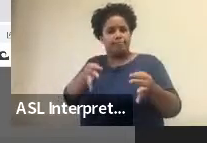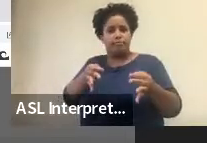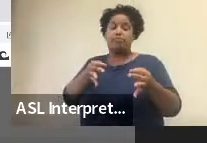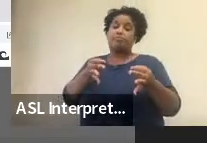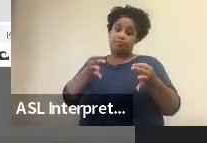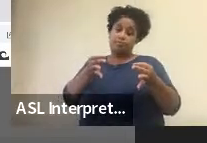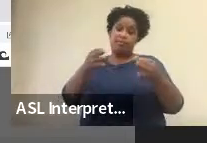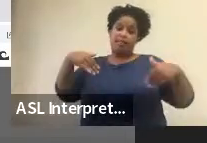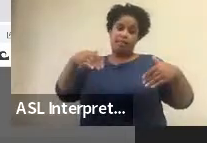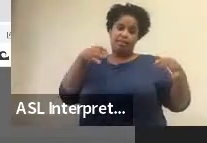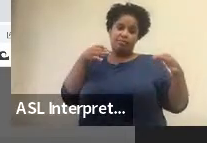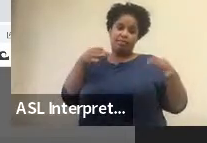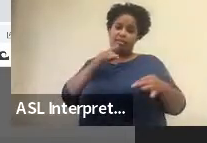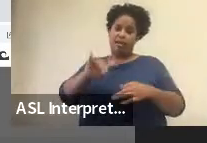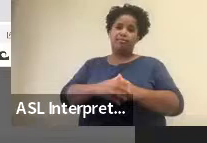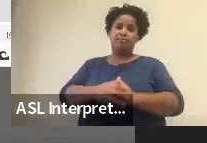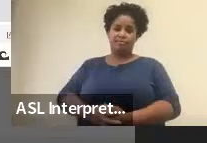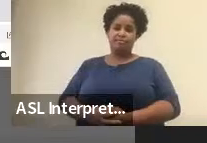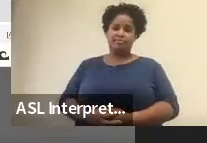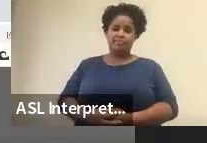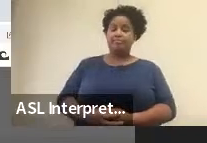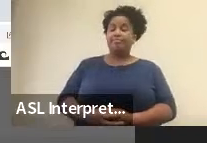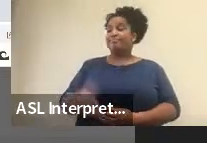Thank you for that. Yeah,